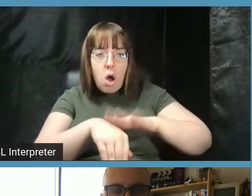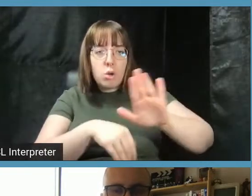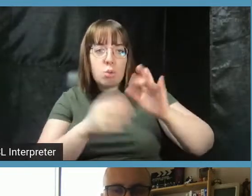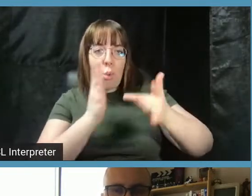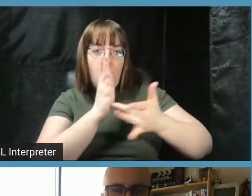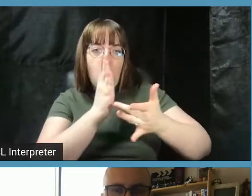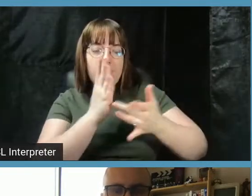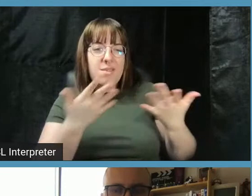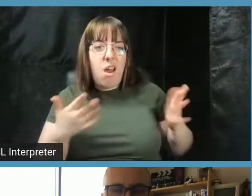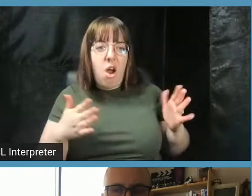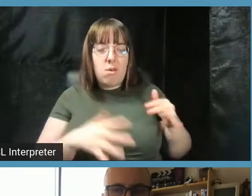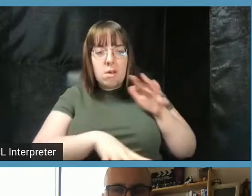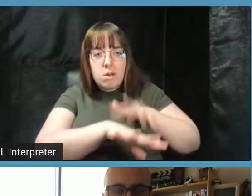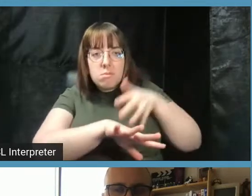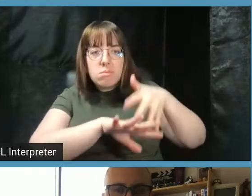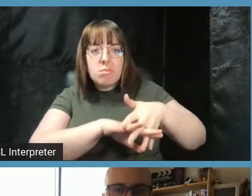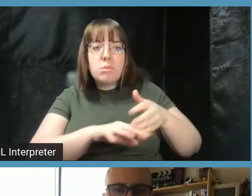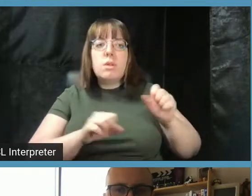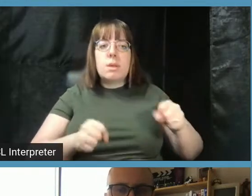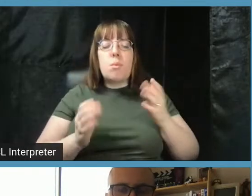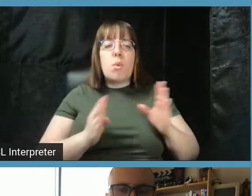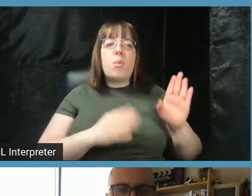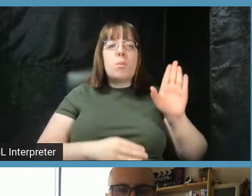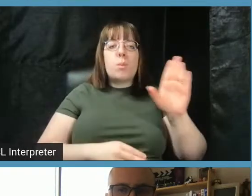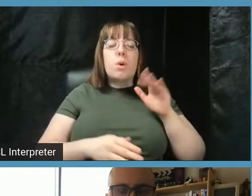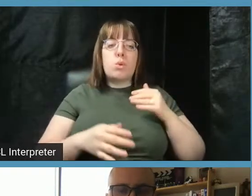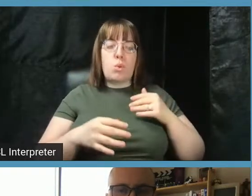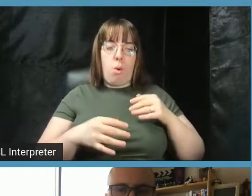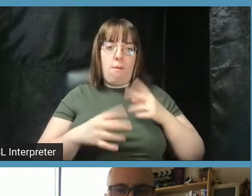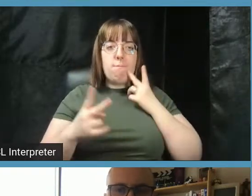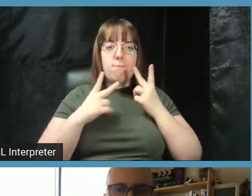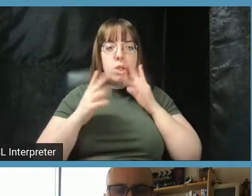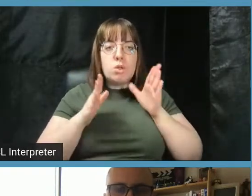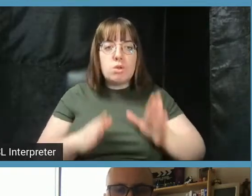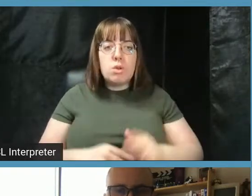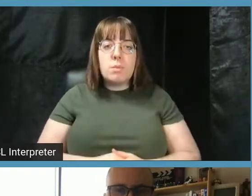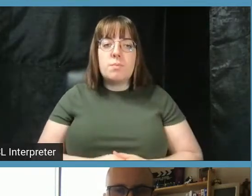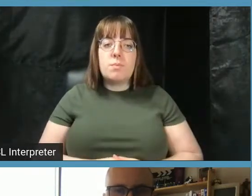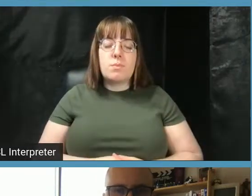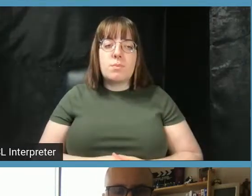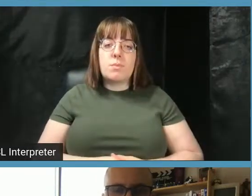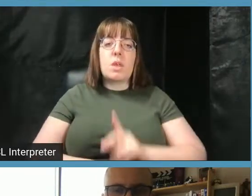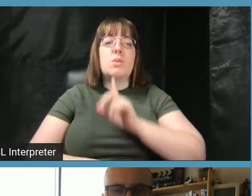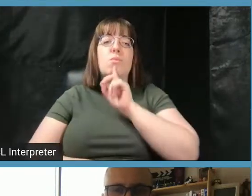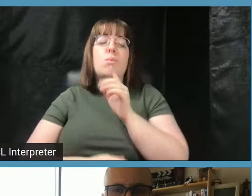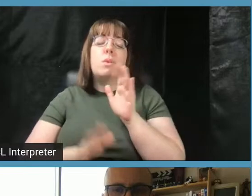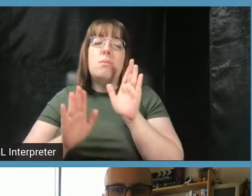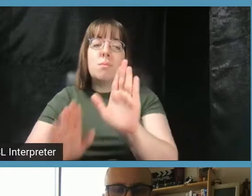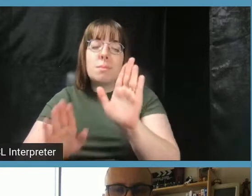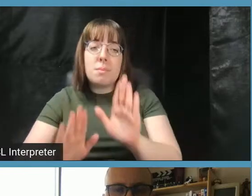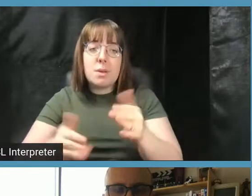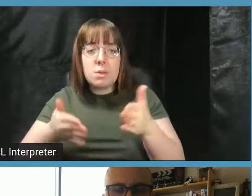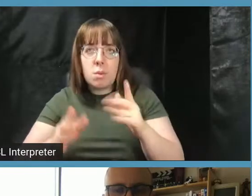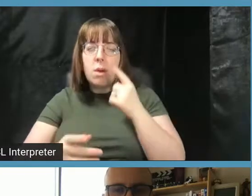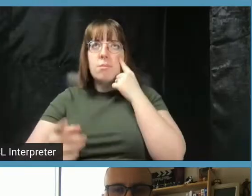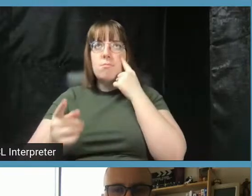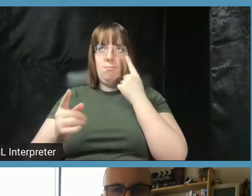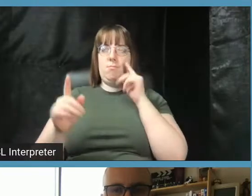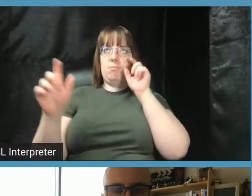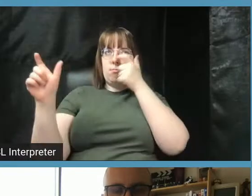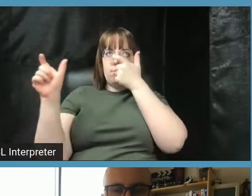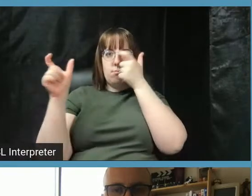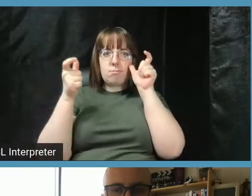can ensure that it's pretty accessible, it's a really great way of thinking about it. The other thing